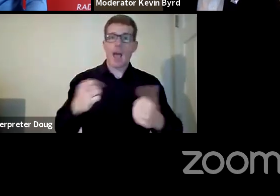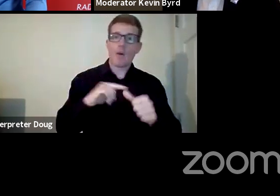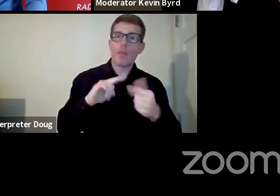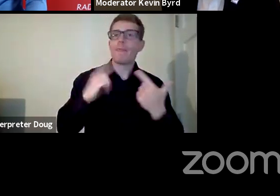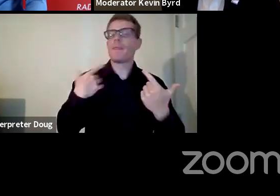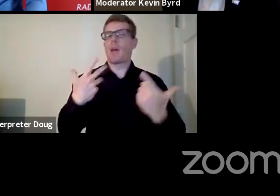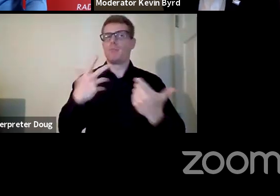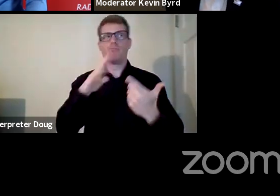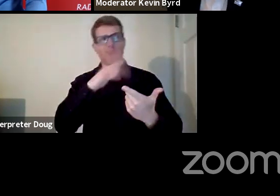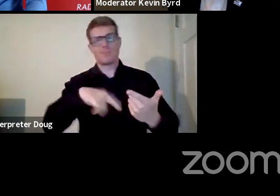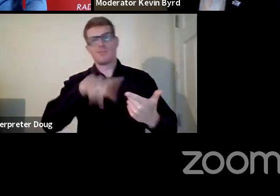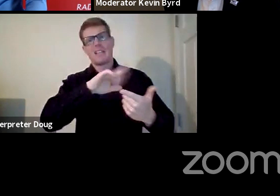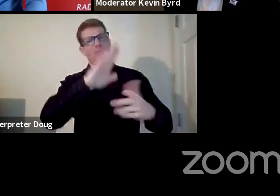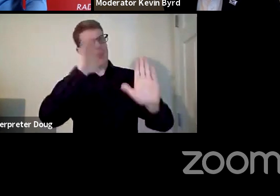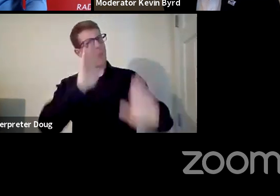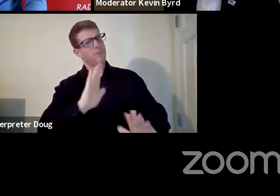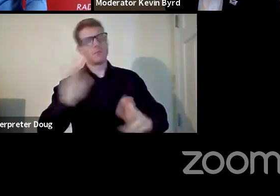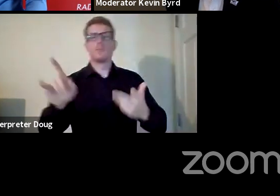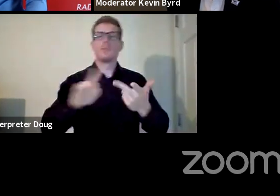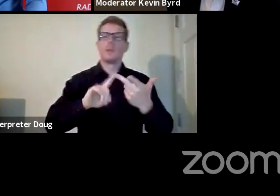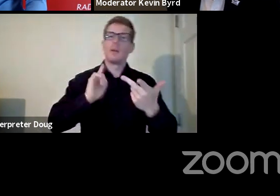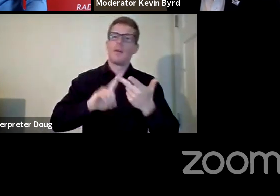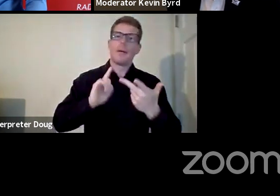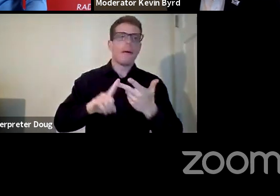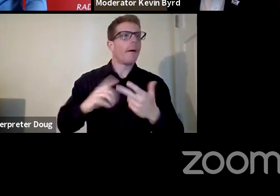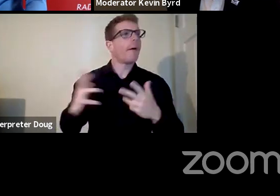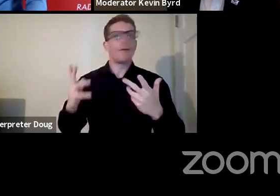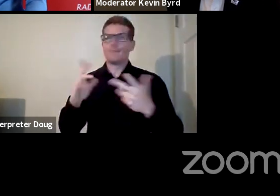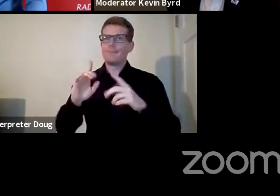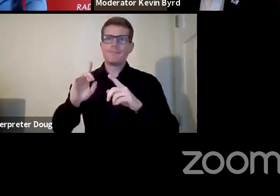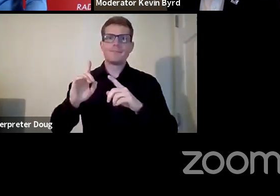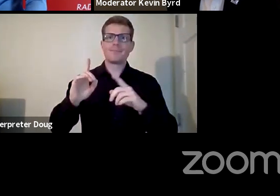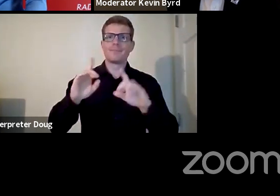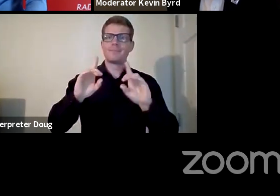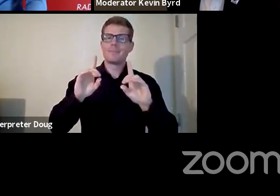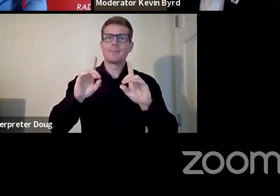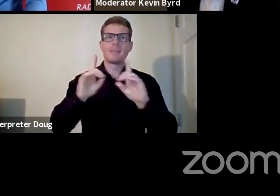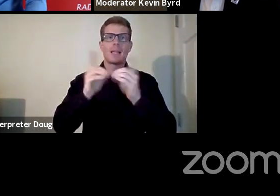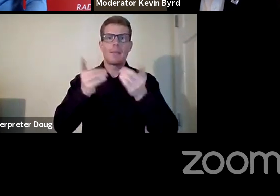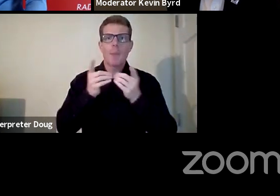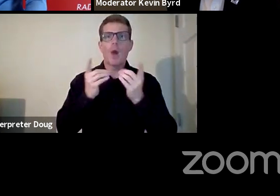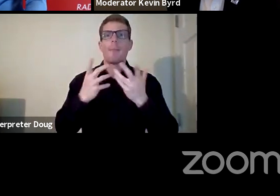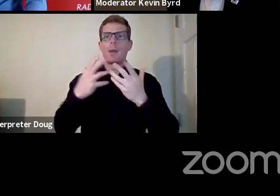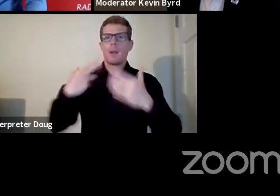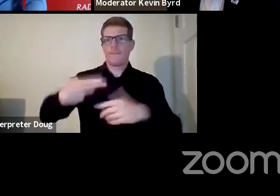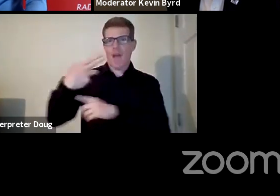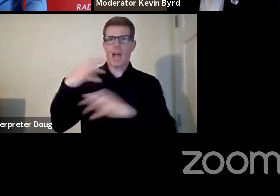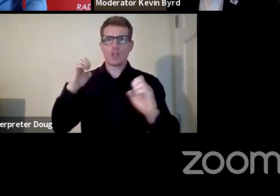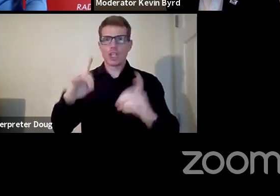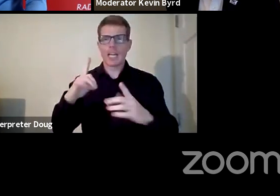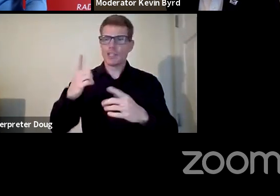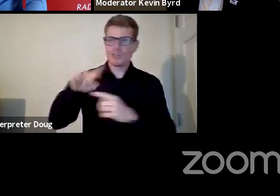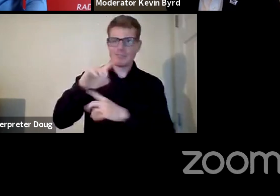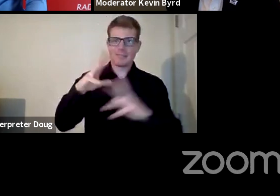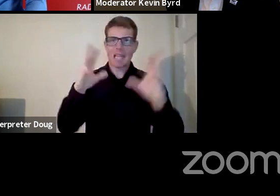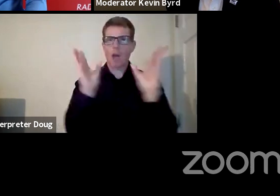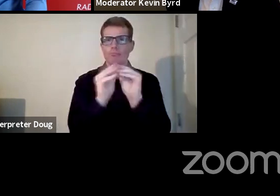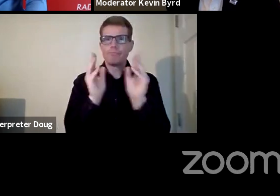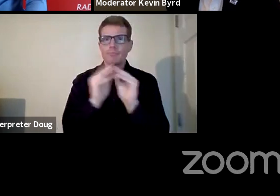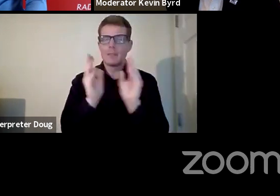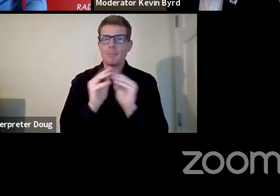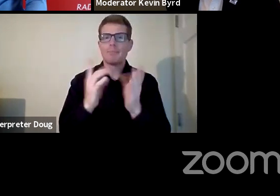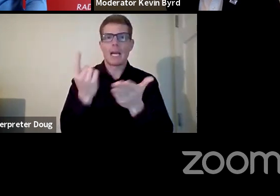which we serve on together, it meets on a weekly basis and we talk about what we're doing together. We have a public